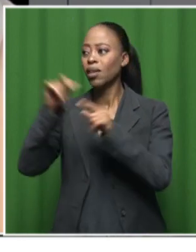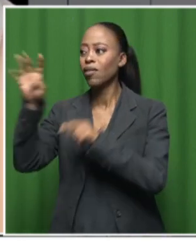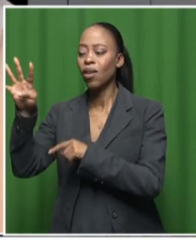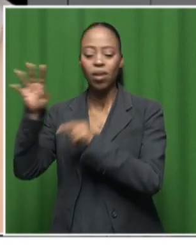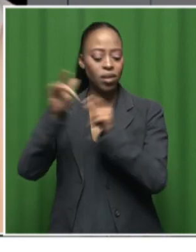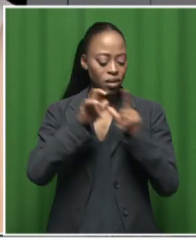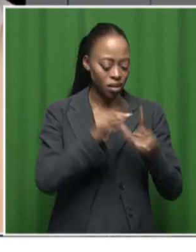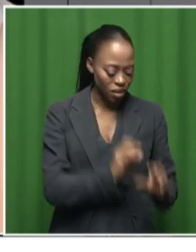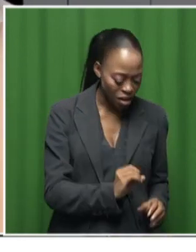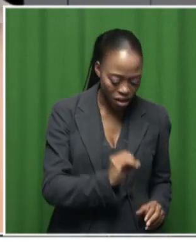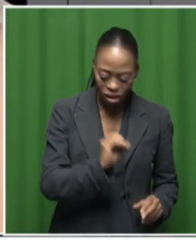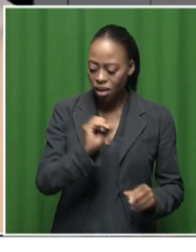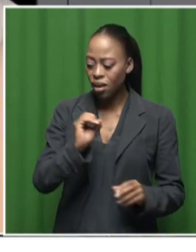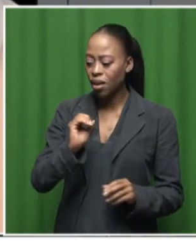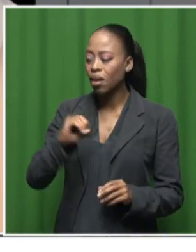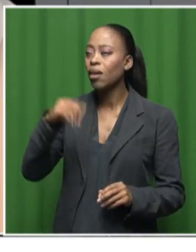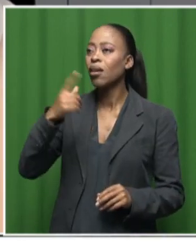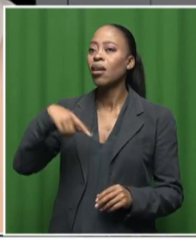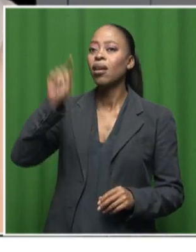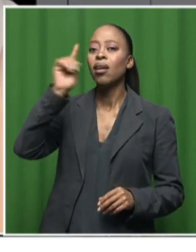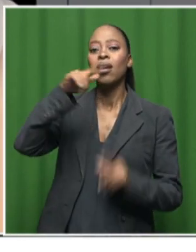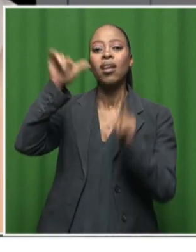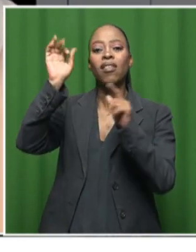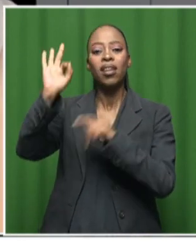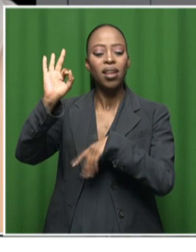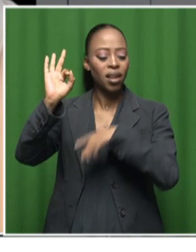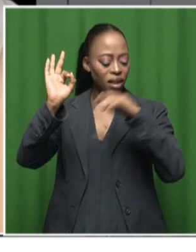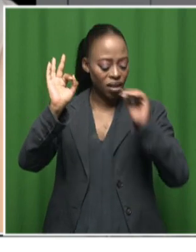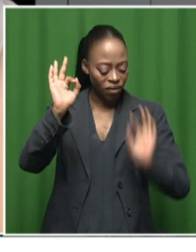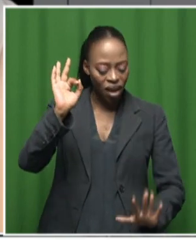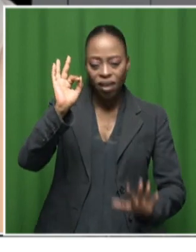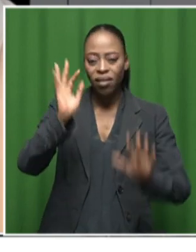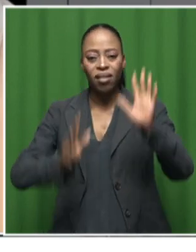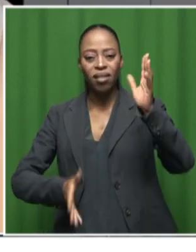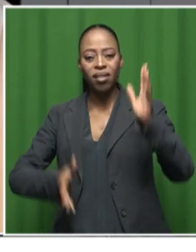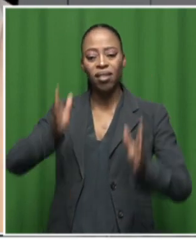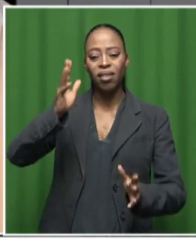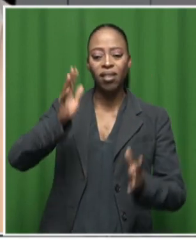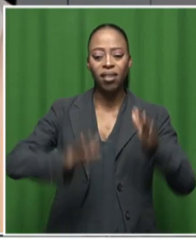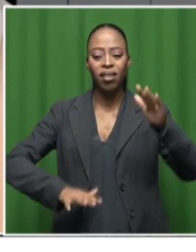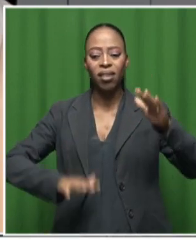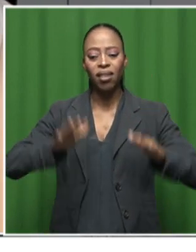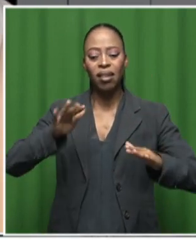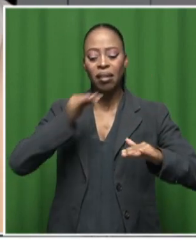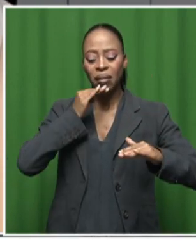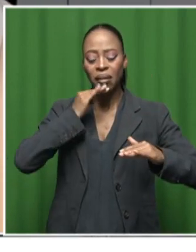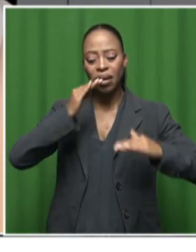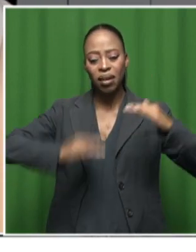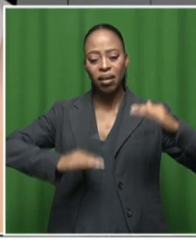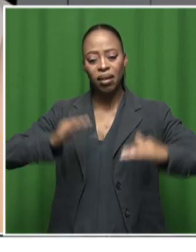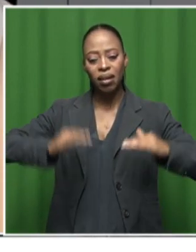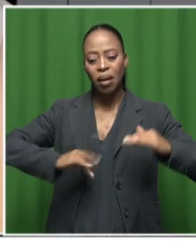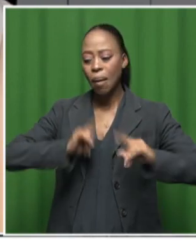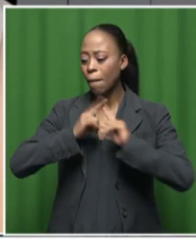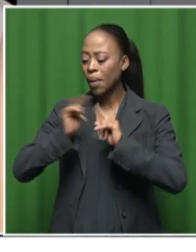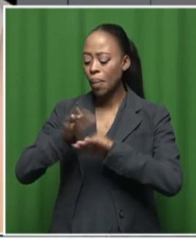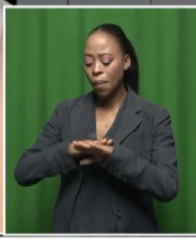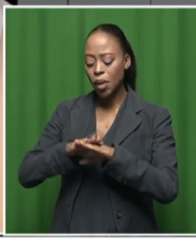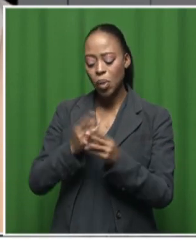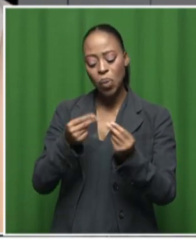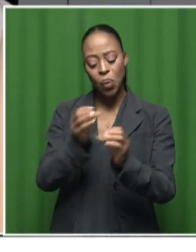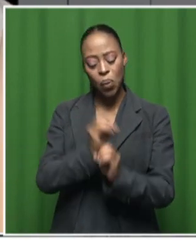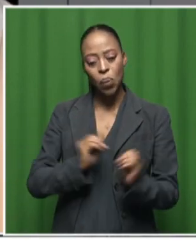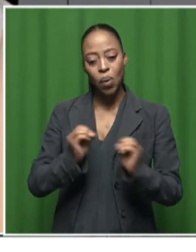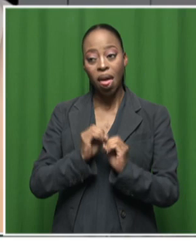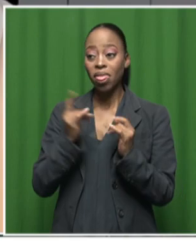stage nothing, then all of a sudden up to stage 3, then stage 5, then I mean, this is the basics that we're not getting right. And you're